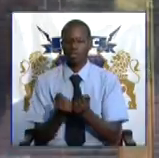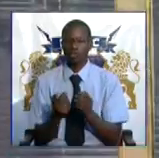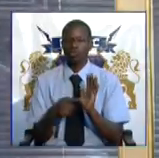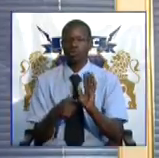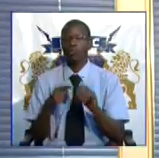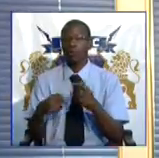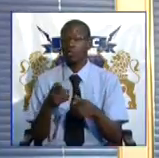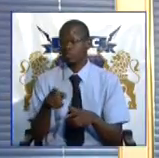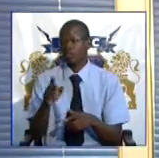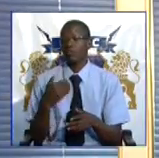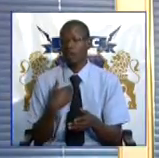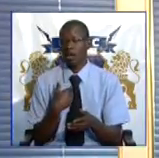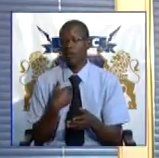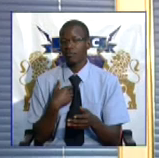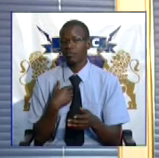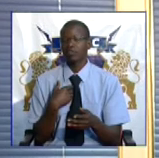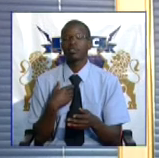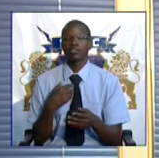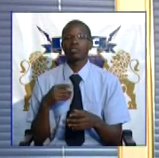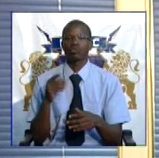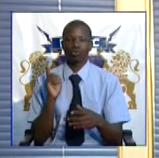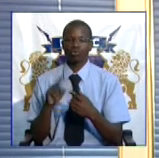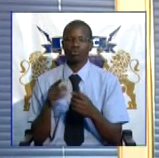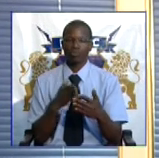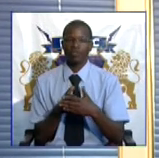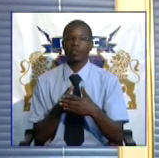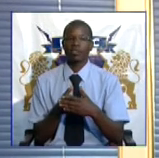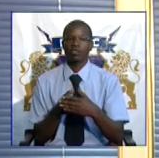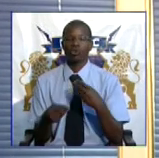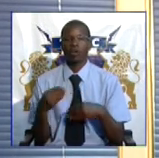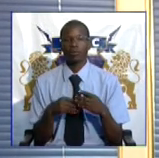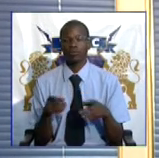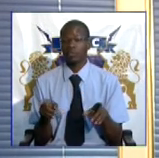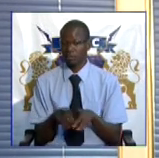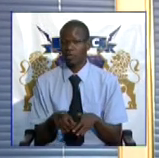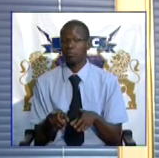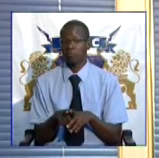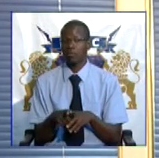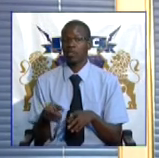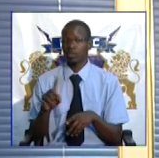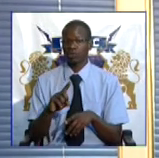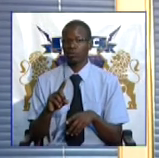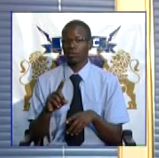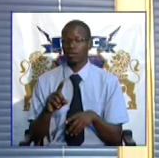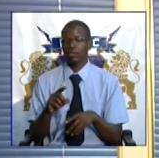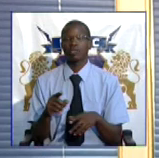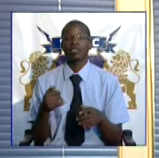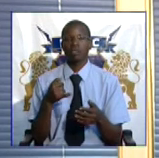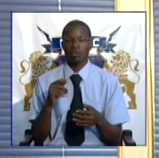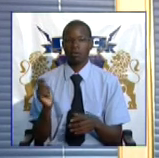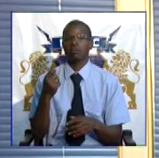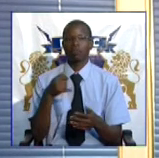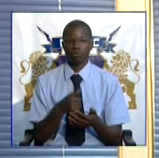corruption. In addition, and Kenya is no exception, are